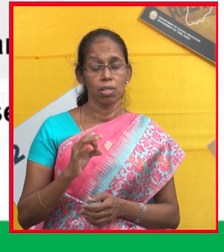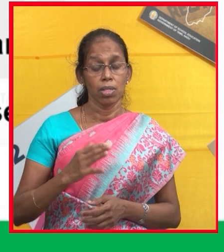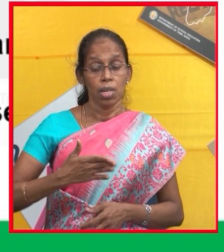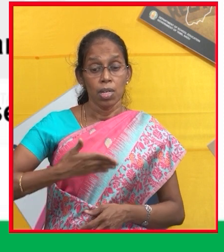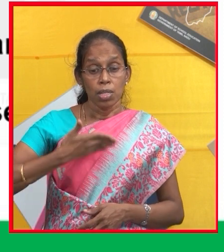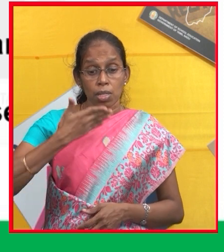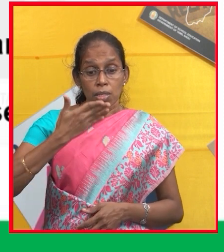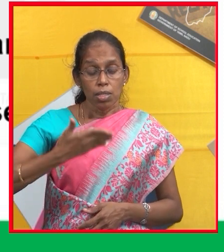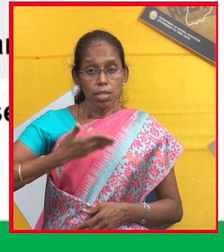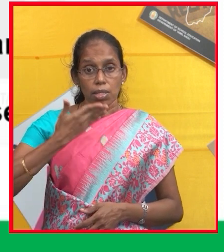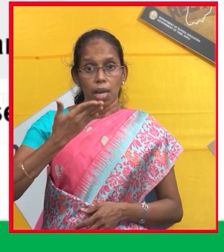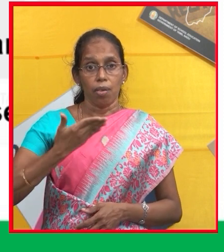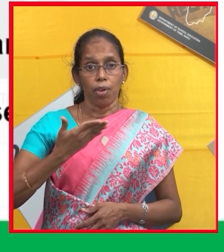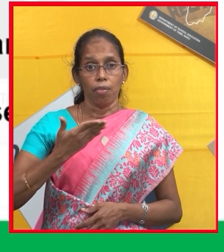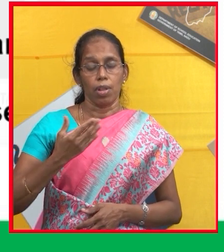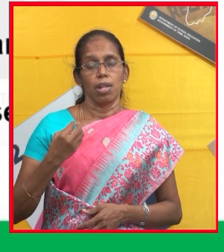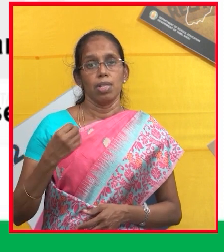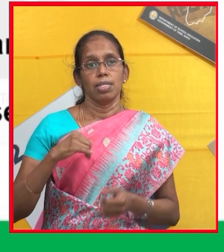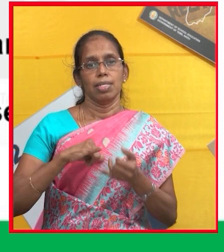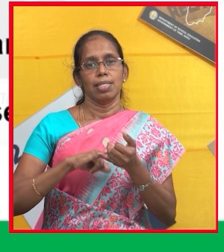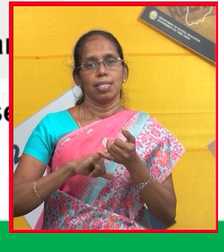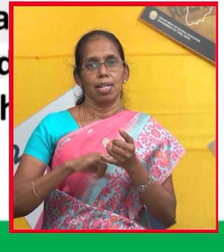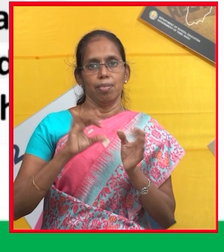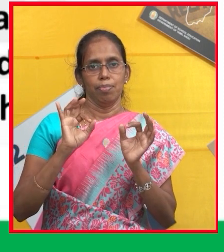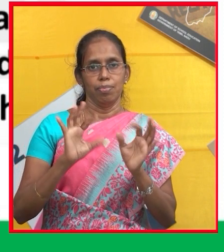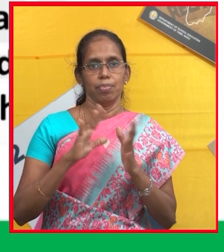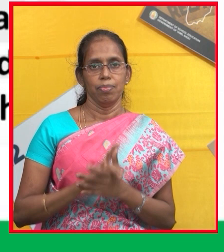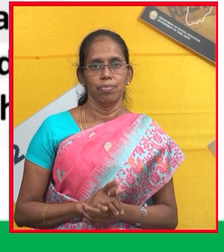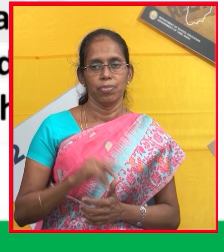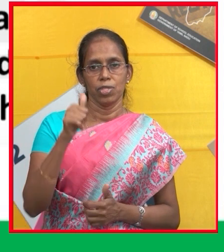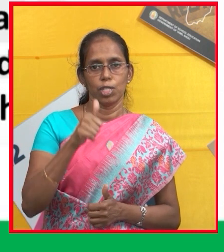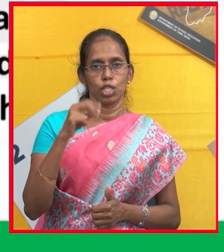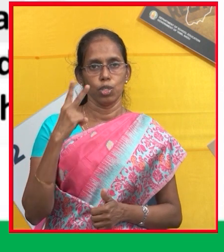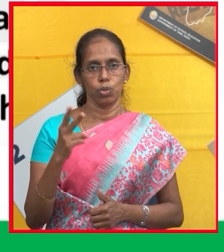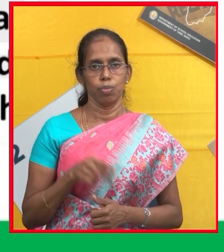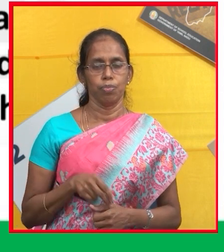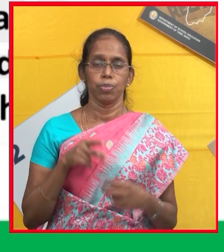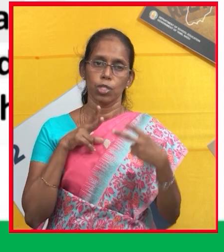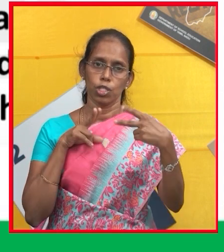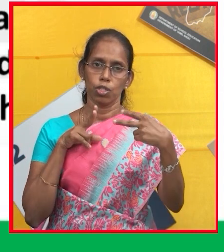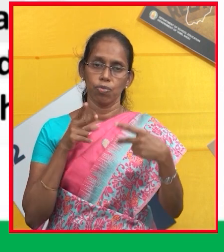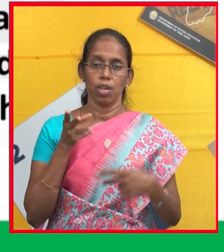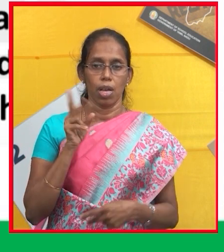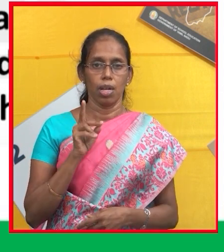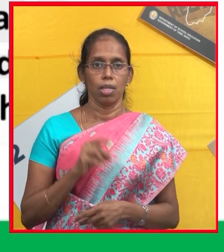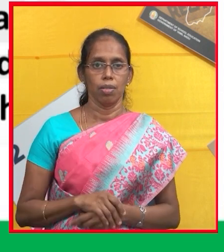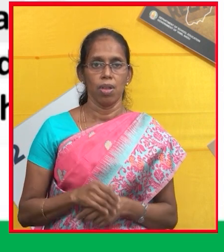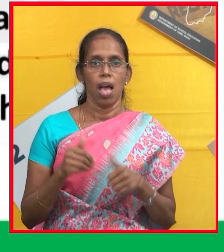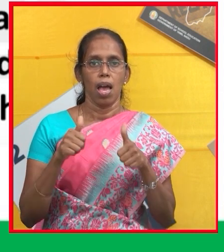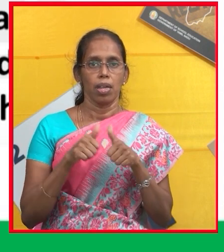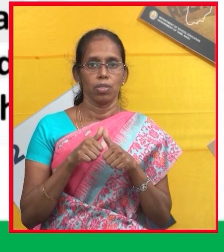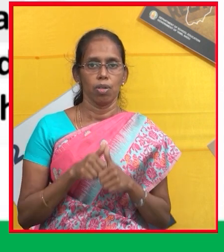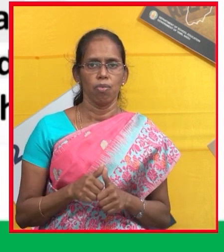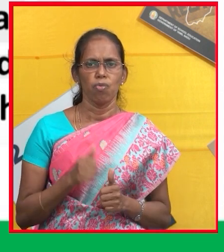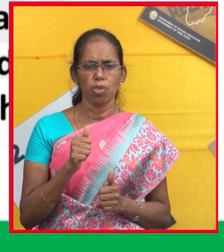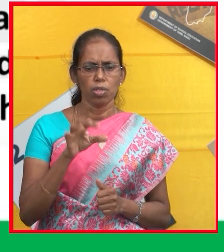process? Yes, survival skills. Next, page number 62, Interviewer.